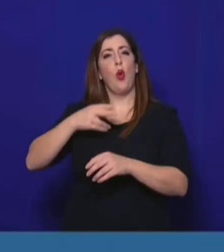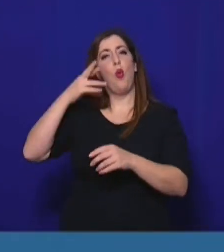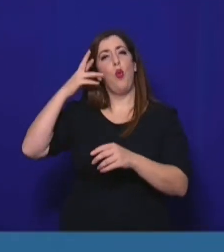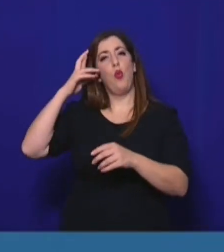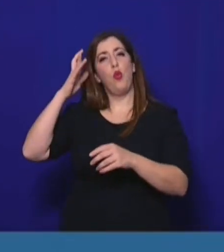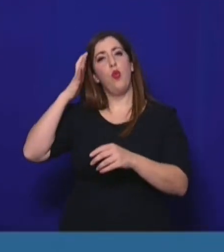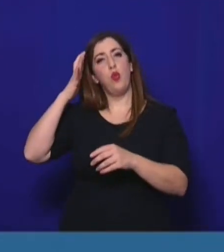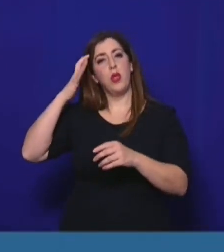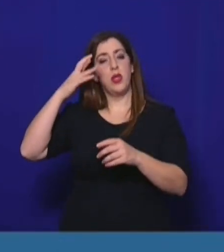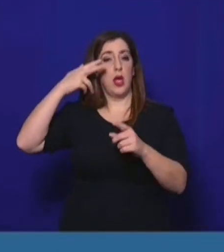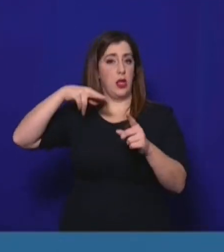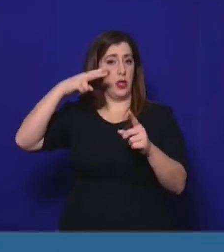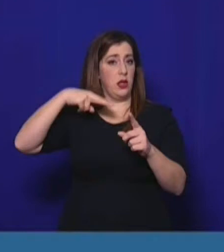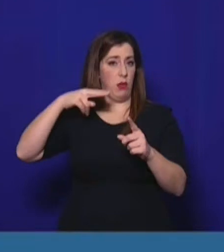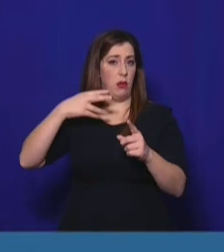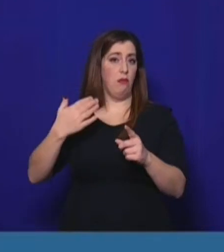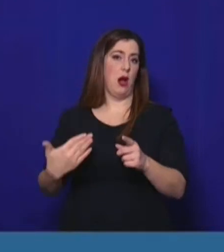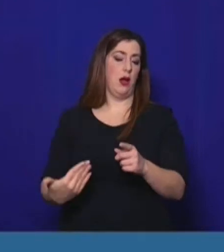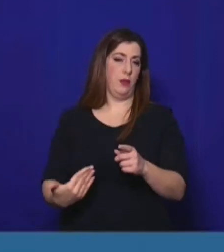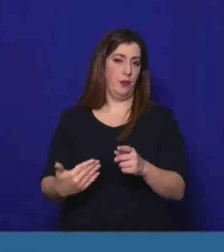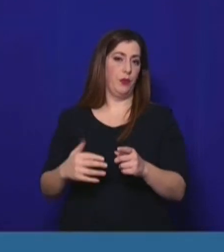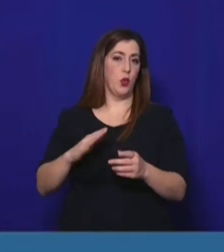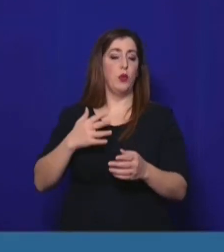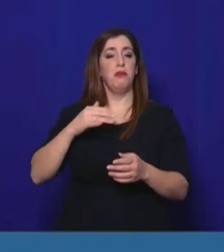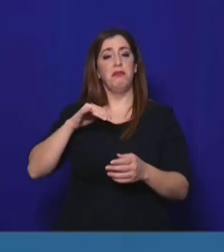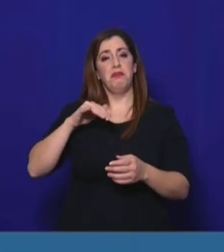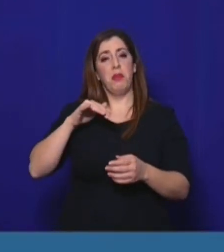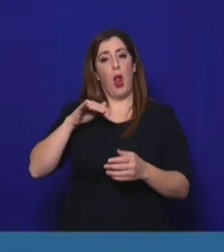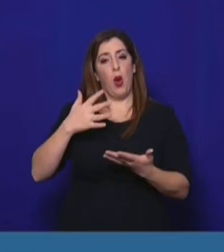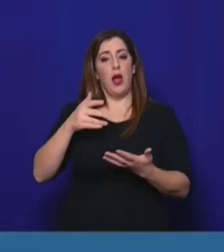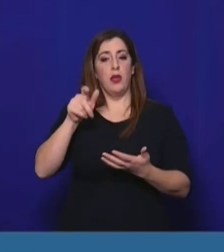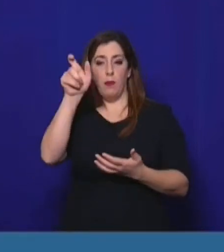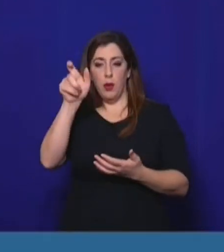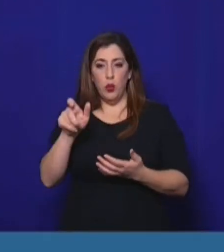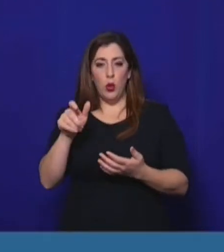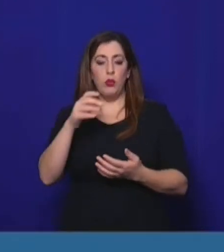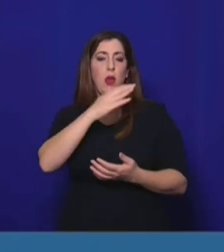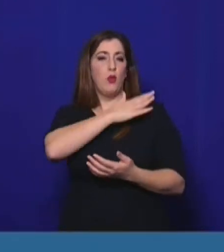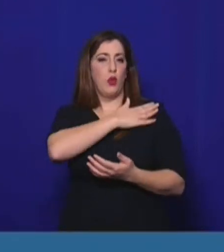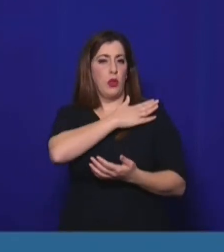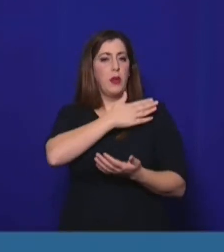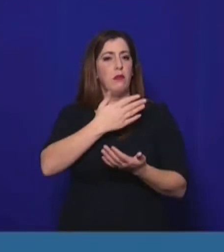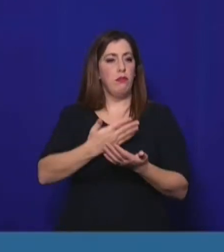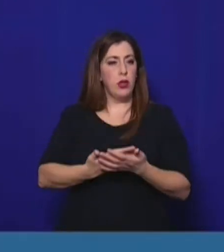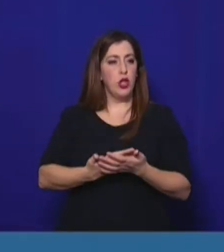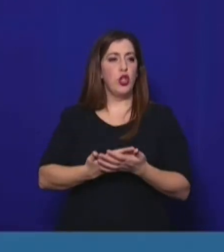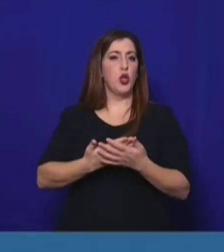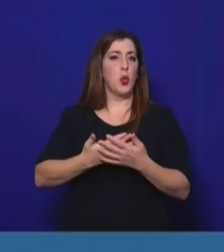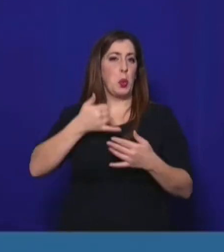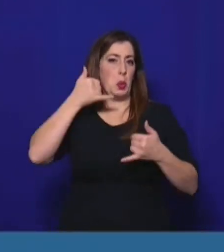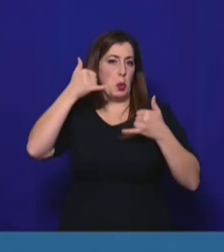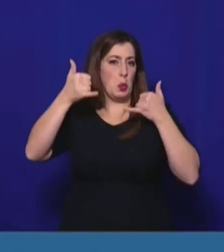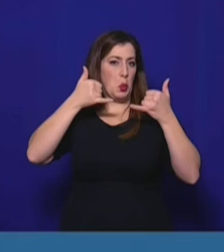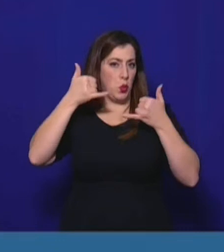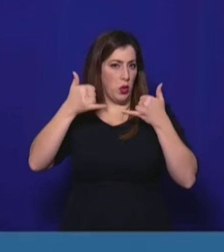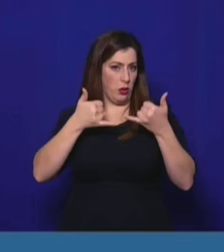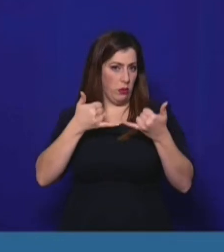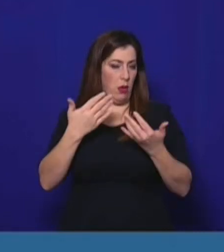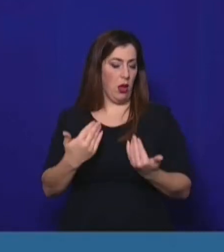assessment tagħna. U allura b'din il-kollaborazzjoni aħna nkun nistgħu propju nlaħqu ma' di domanda li vera ikollok